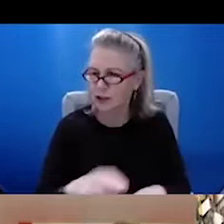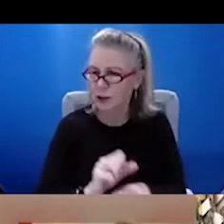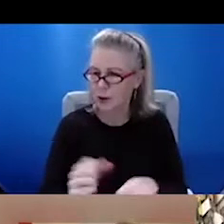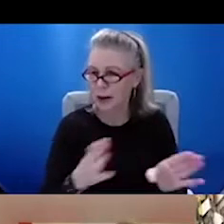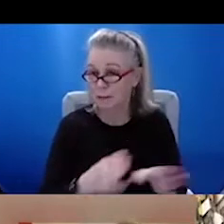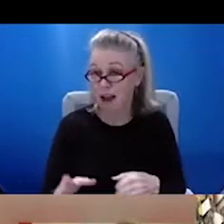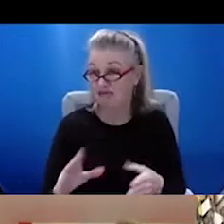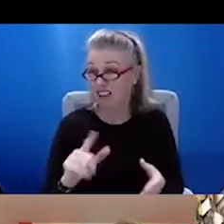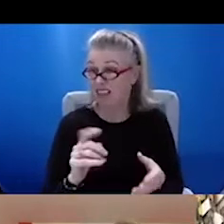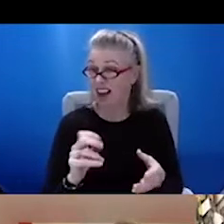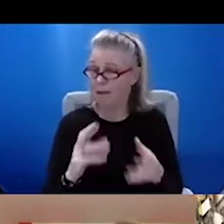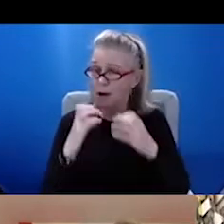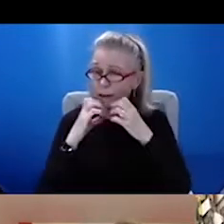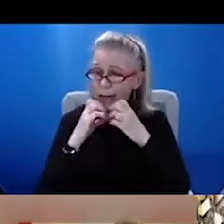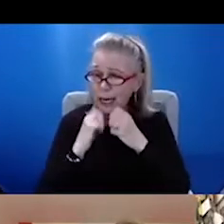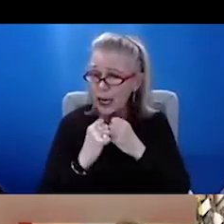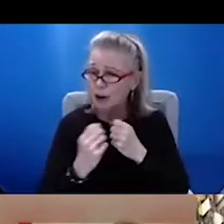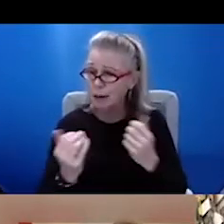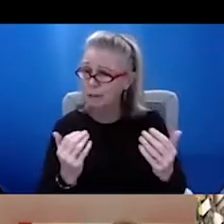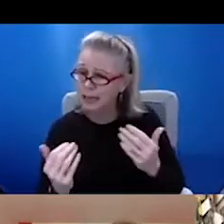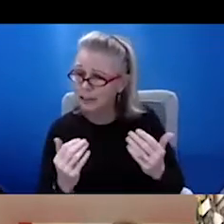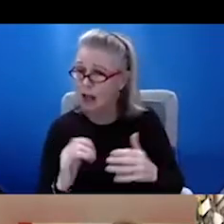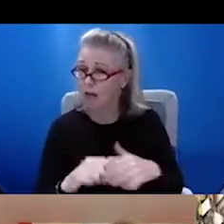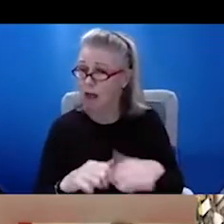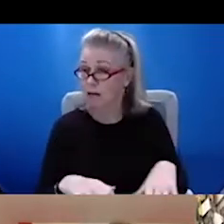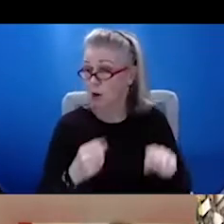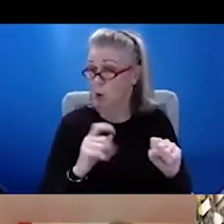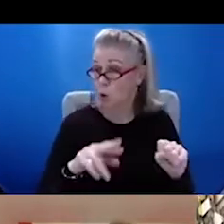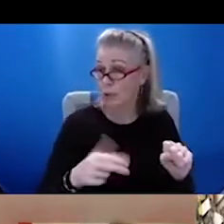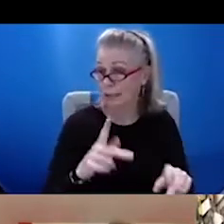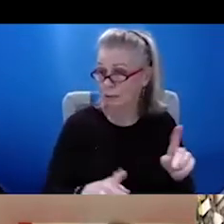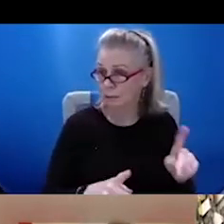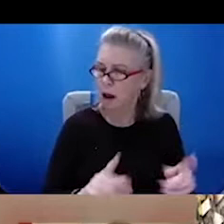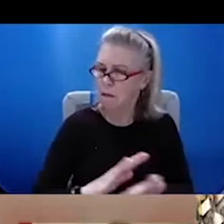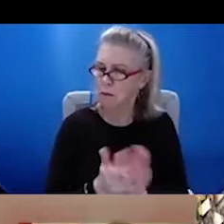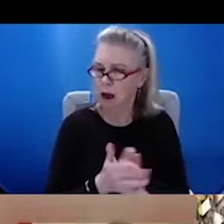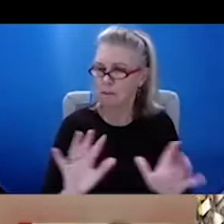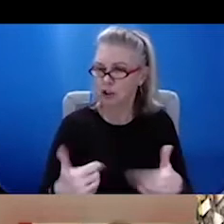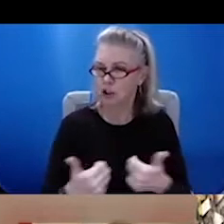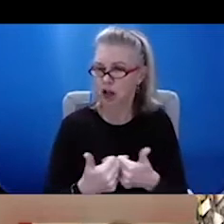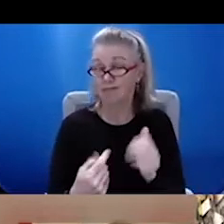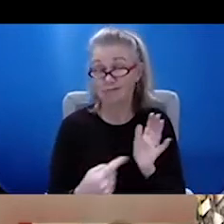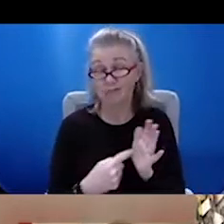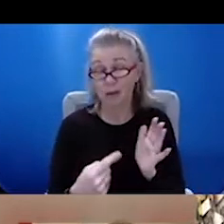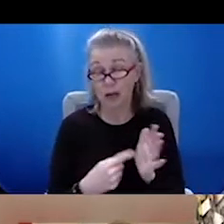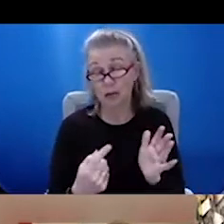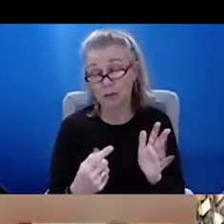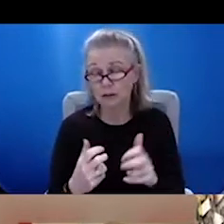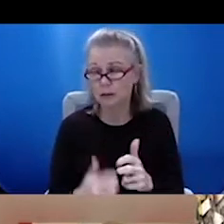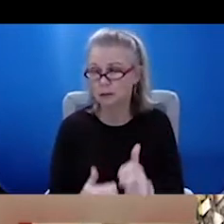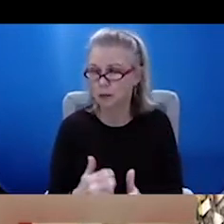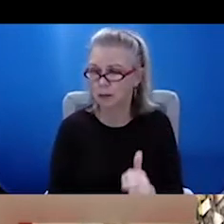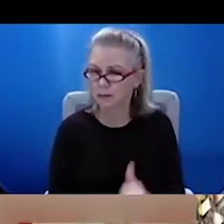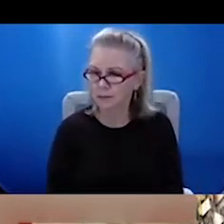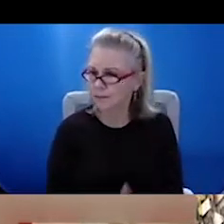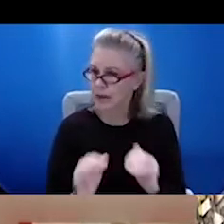hosting bodies we indeed have to do becomes very challenging, and the outcomes at times problematic. So then how